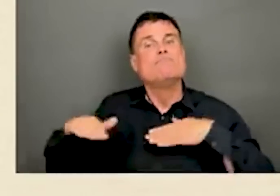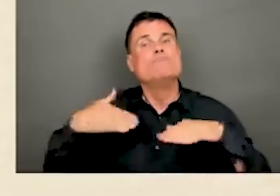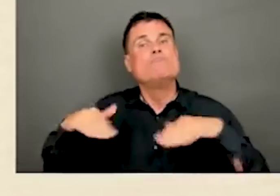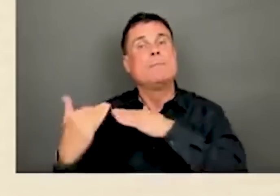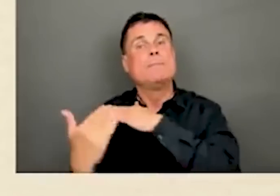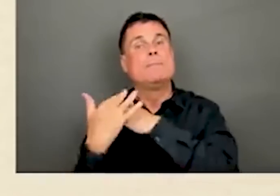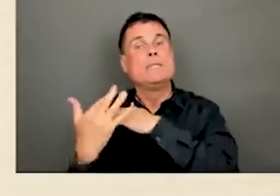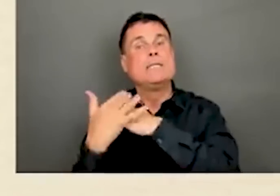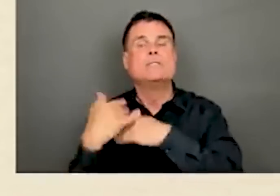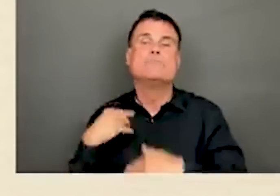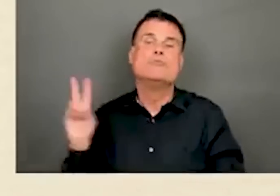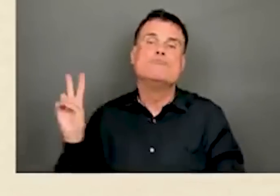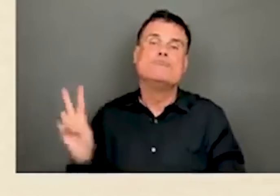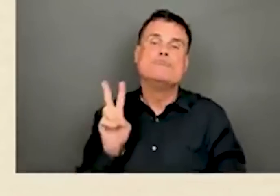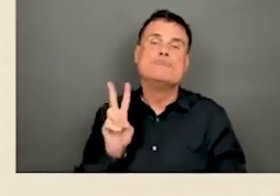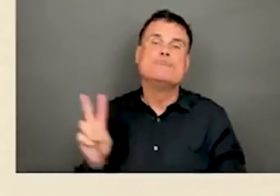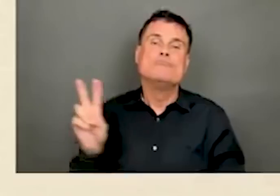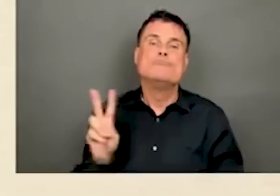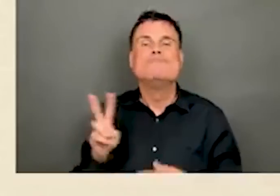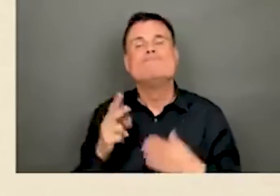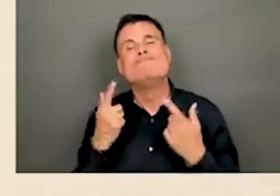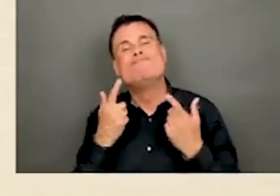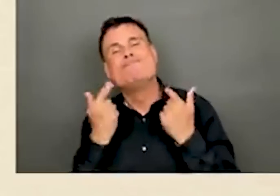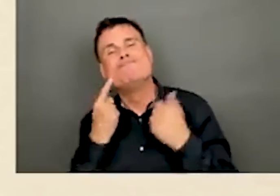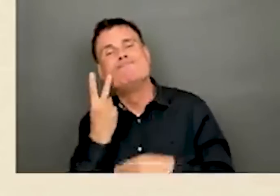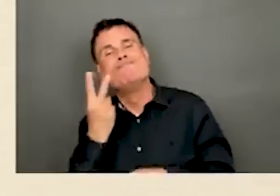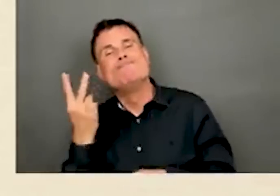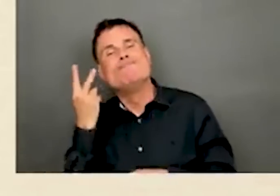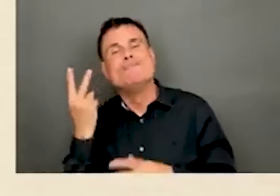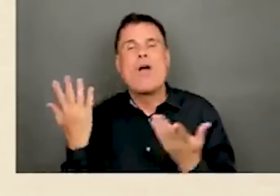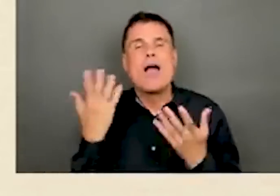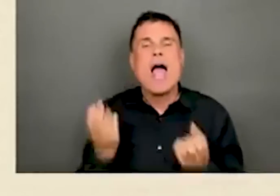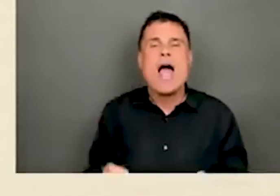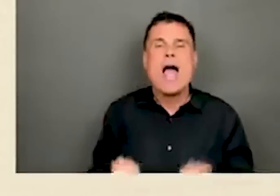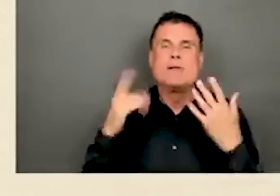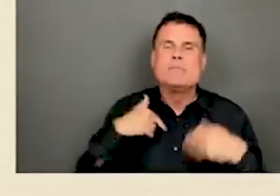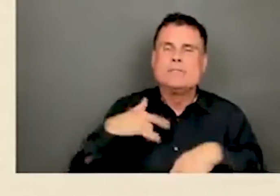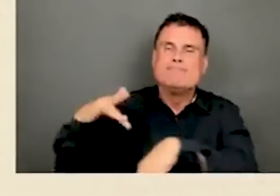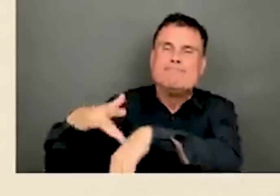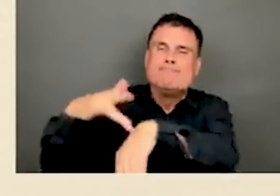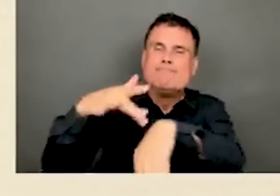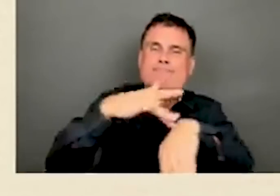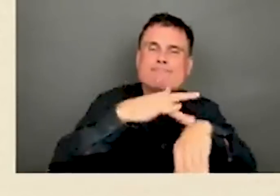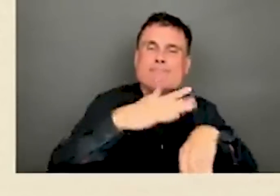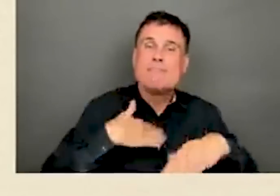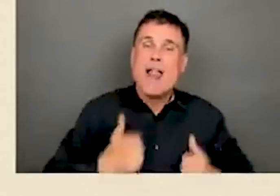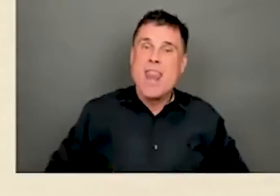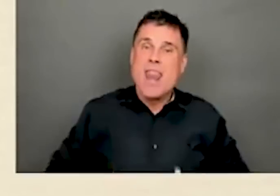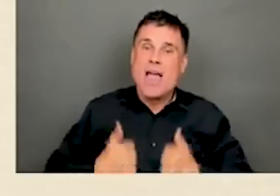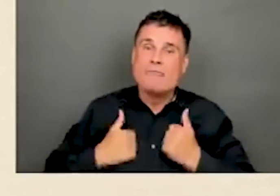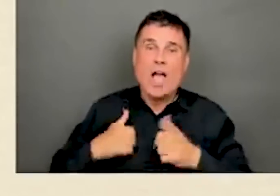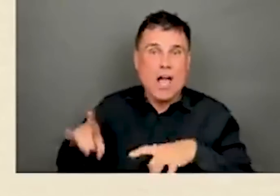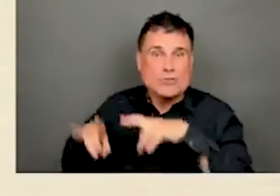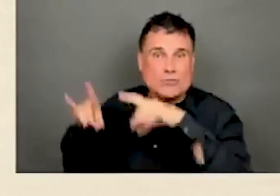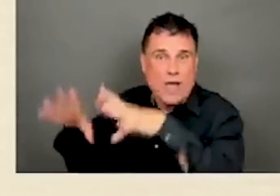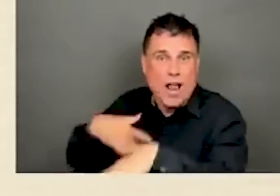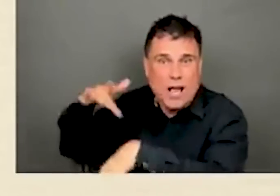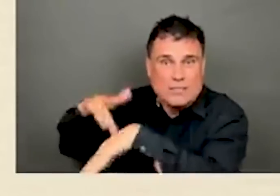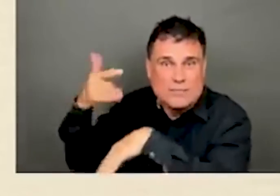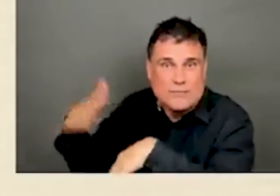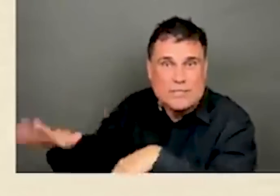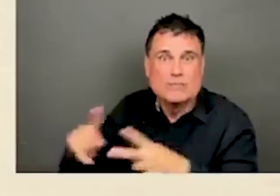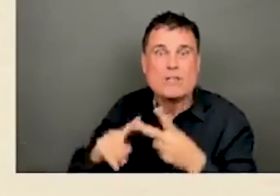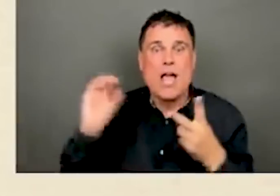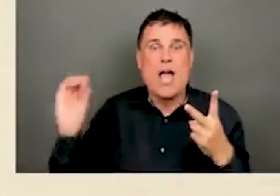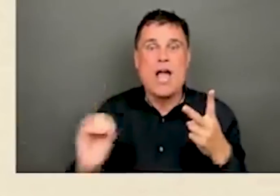on how many beaches we'd walked on in our lives. We've lived in Australia, we've lived in Ontario, we've had the blessing